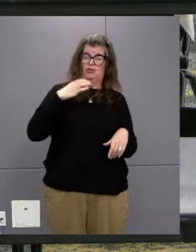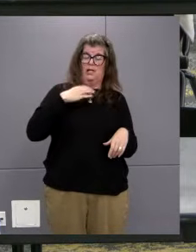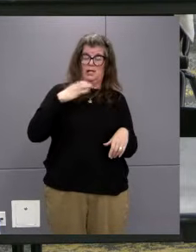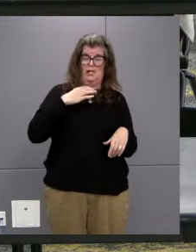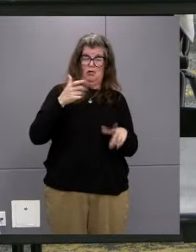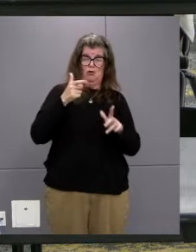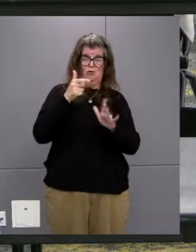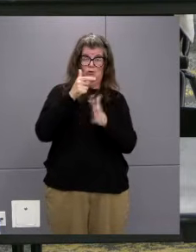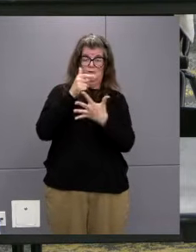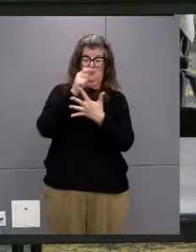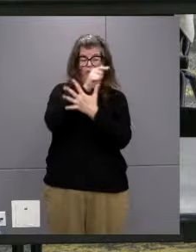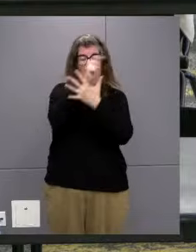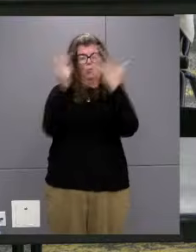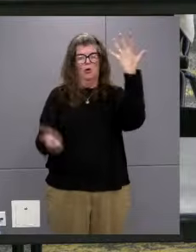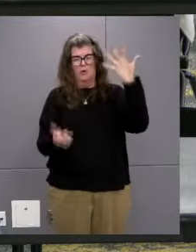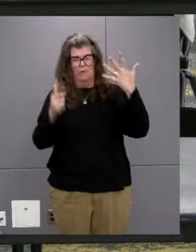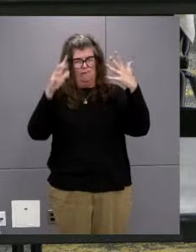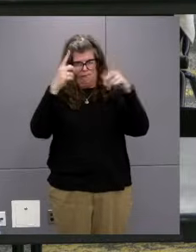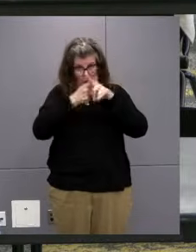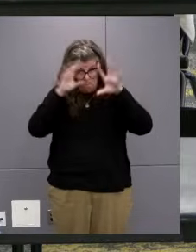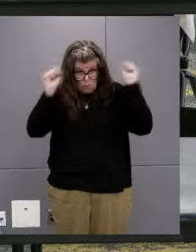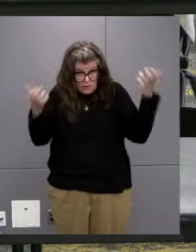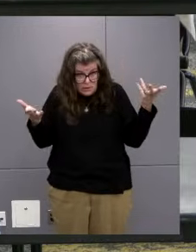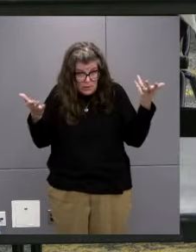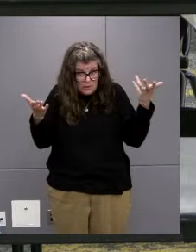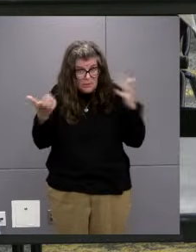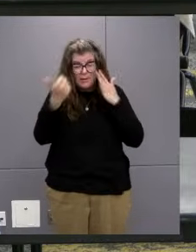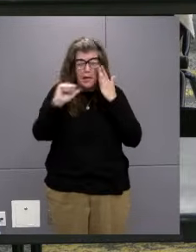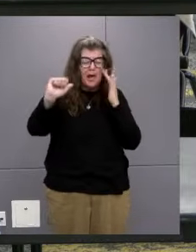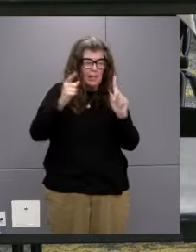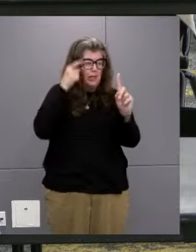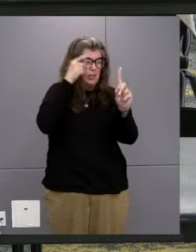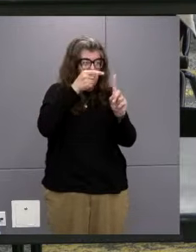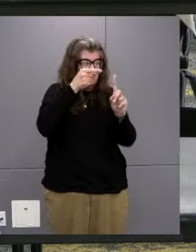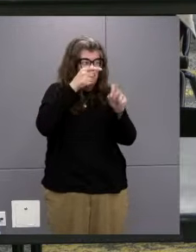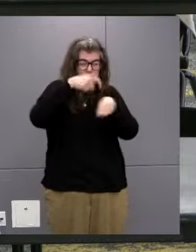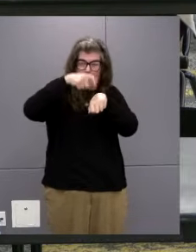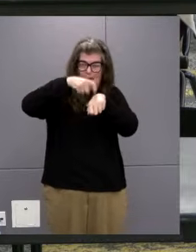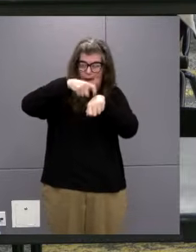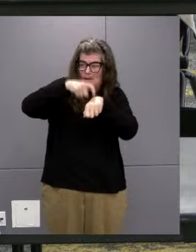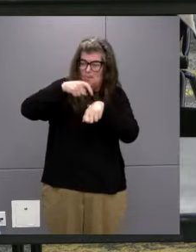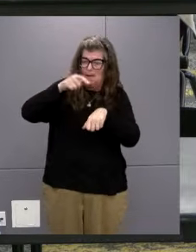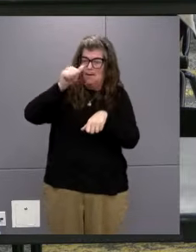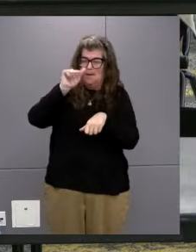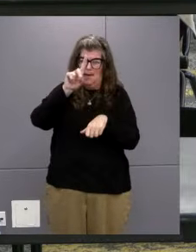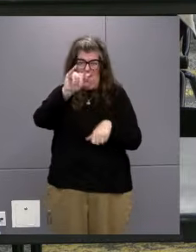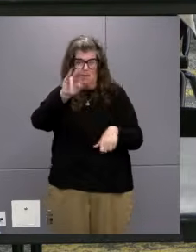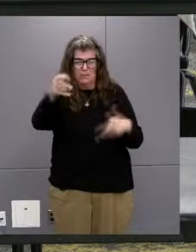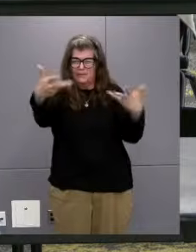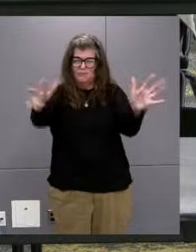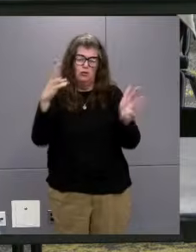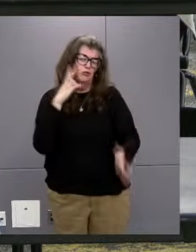appears, the president. So at any point, the administration had at least a couple looks at it.